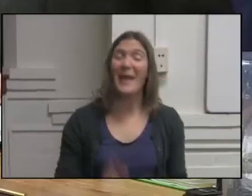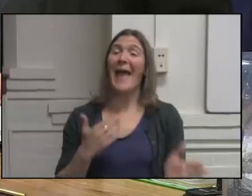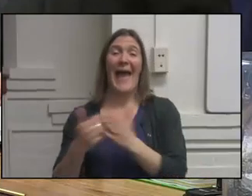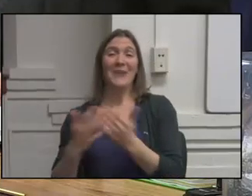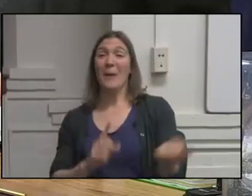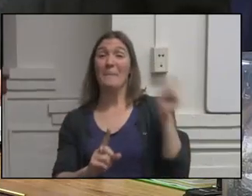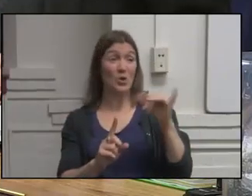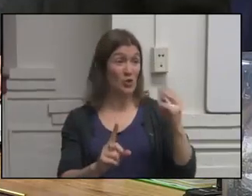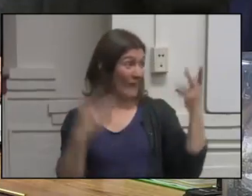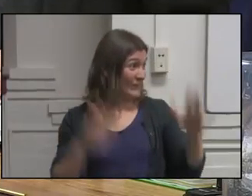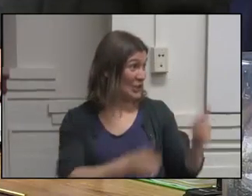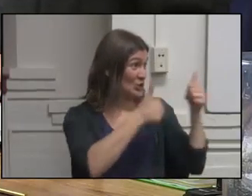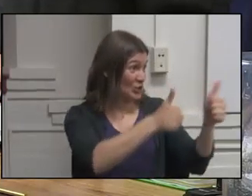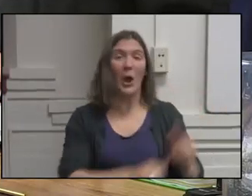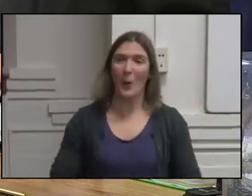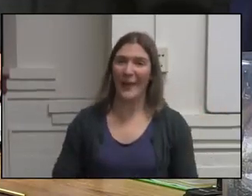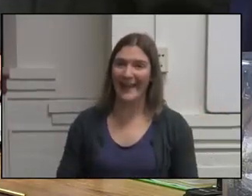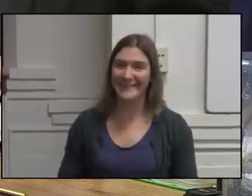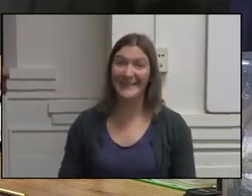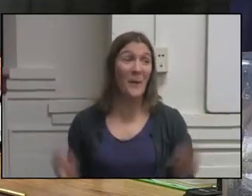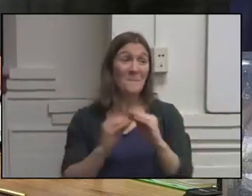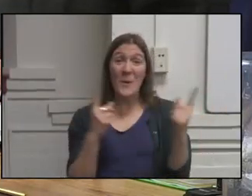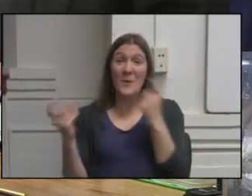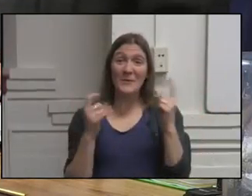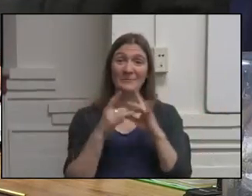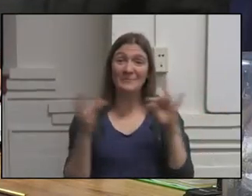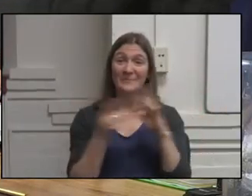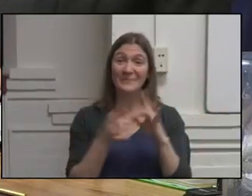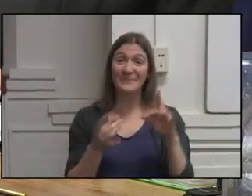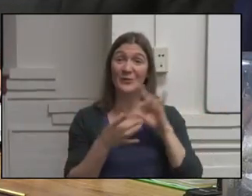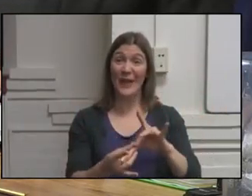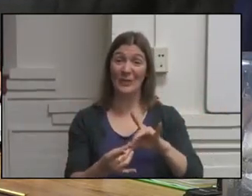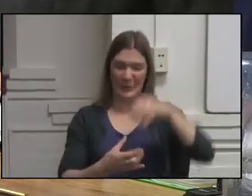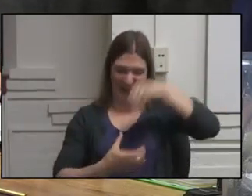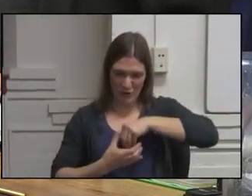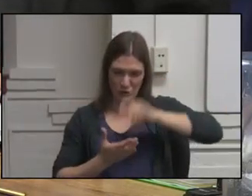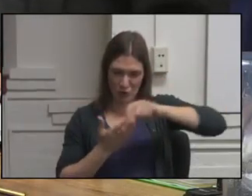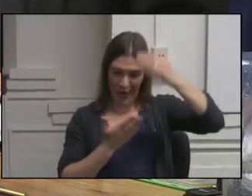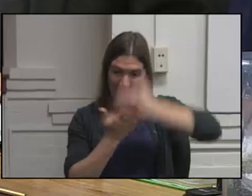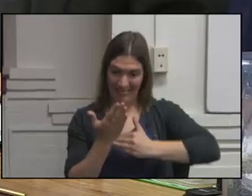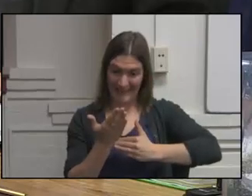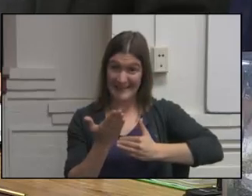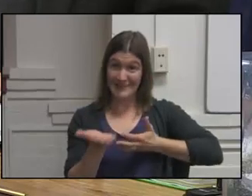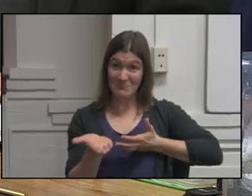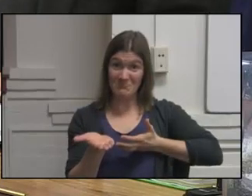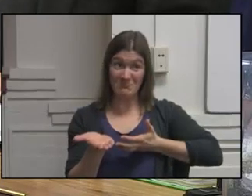done? Yeah. Okay. Are there further comments or questions on the internal checklist?